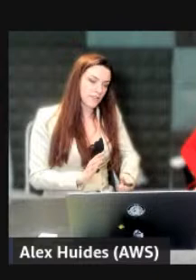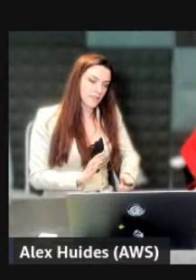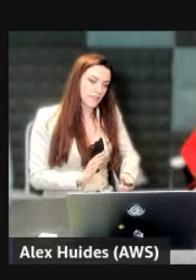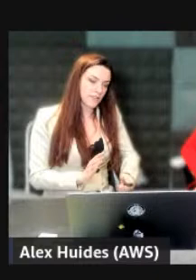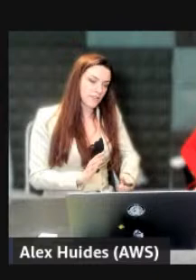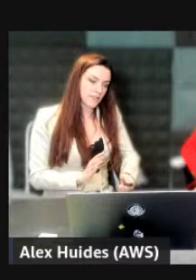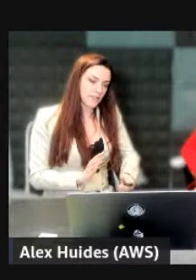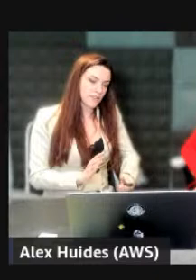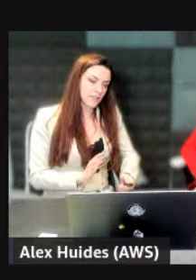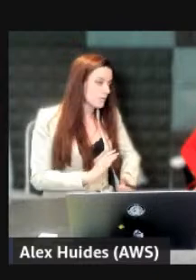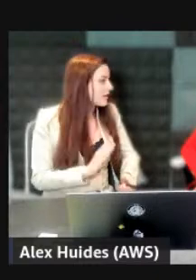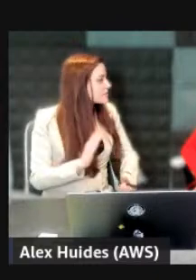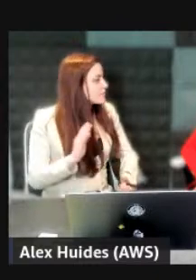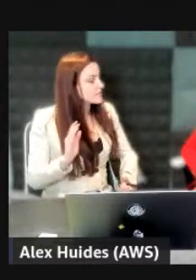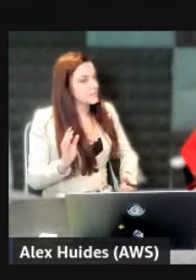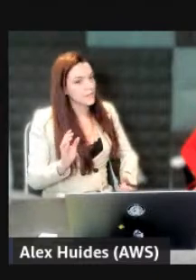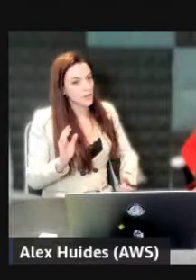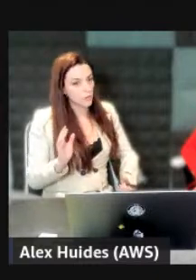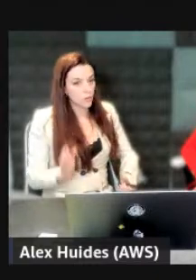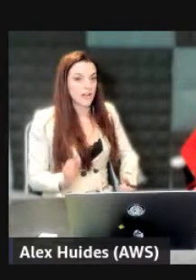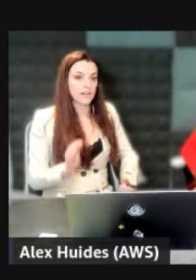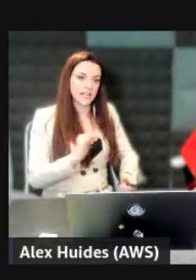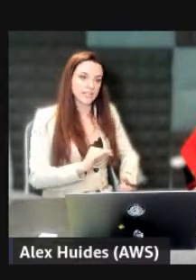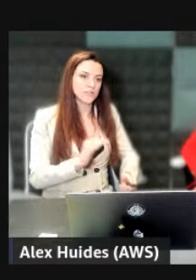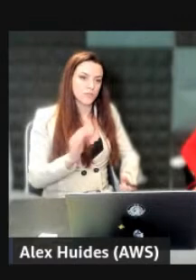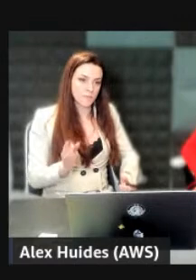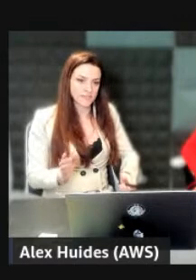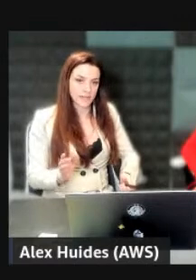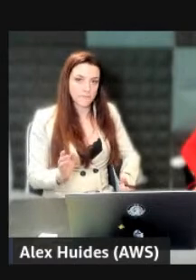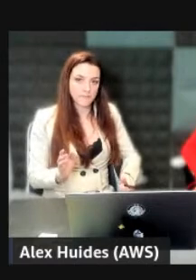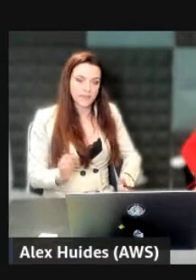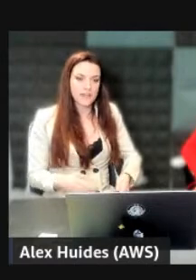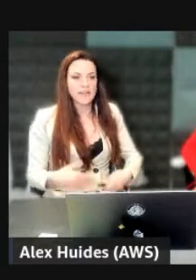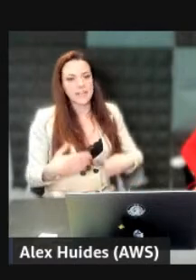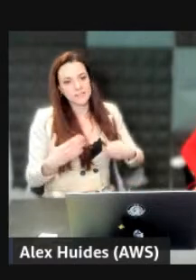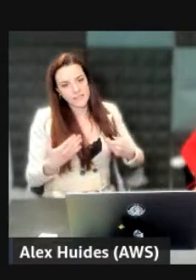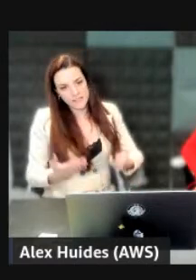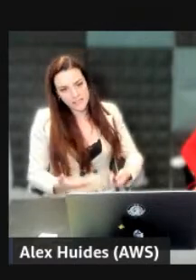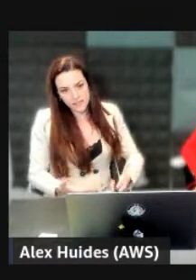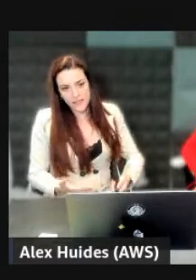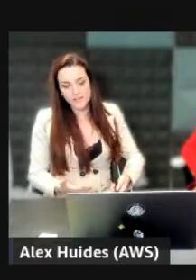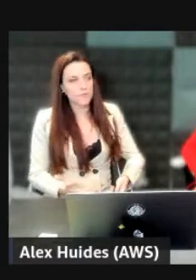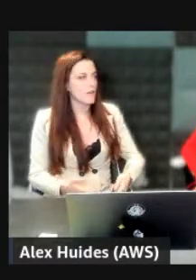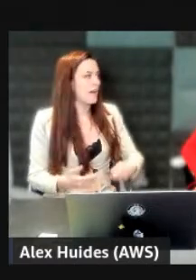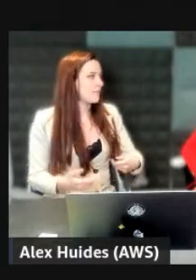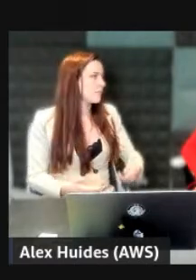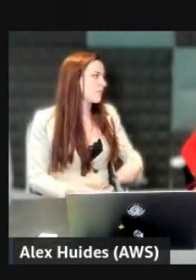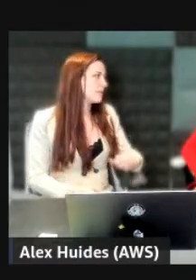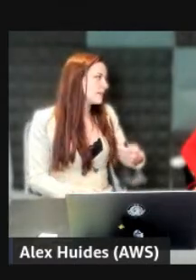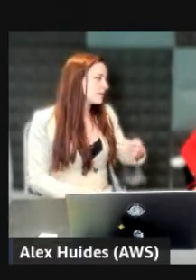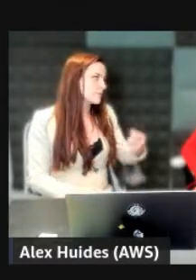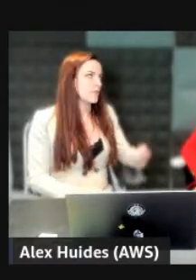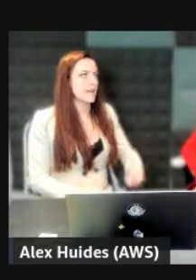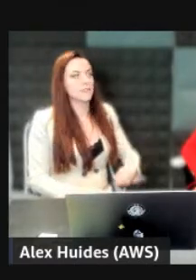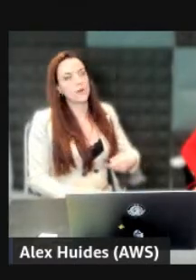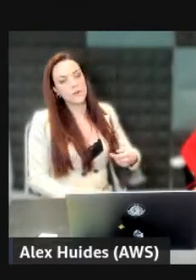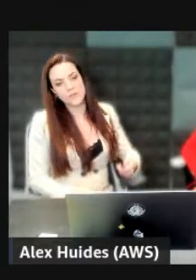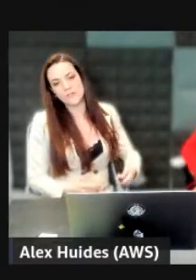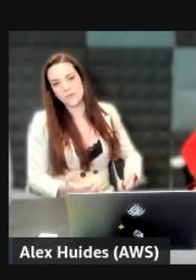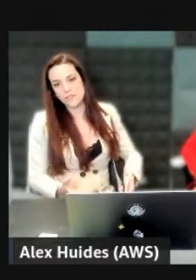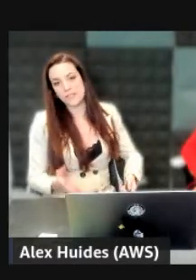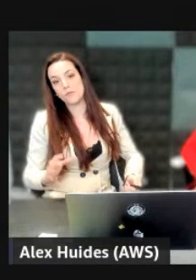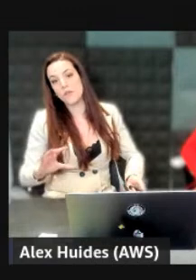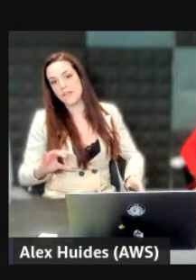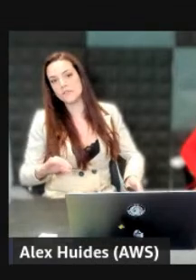VPCs, two clusters, one in each VPC. And in this cluster, we have already created all